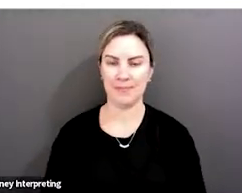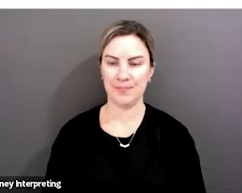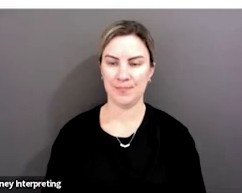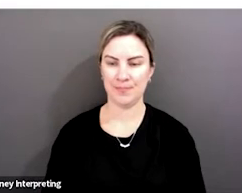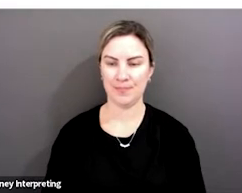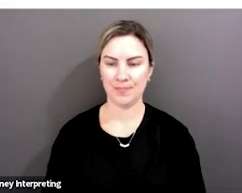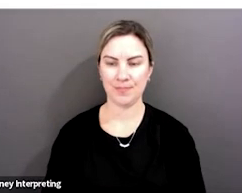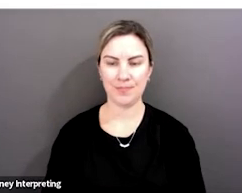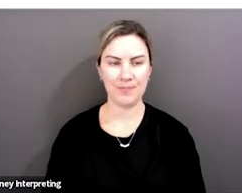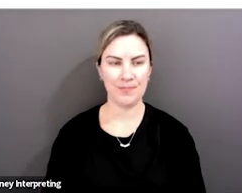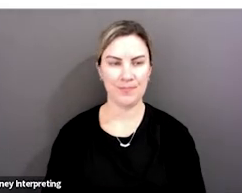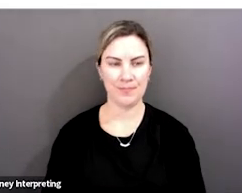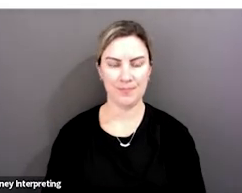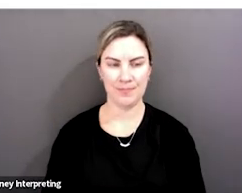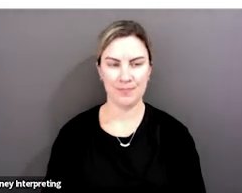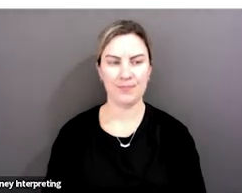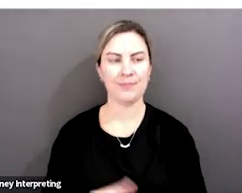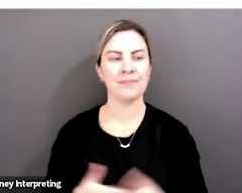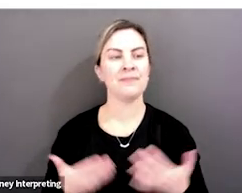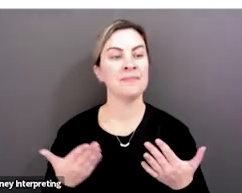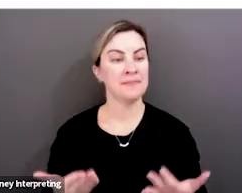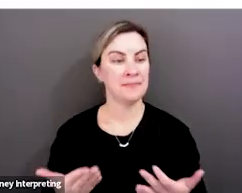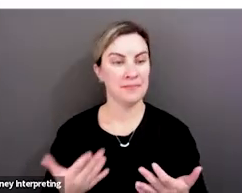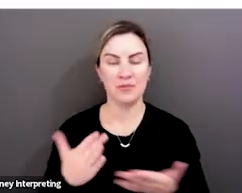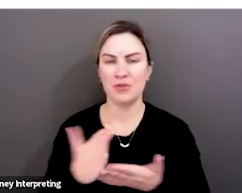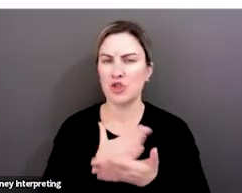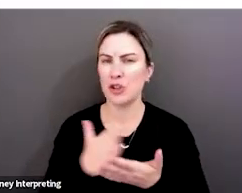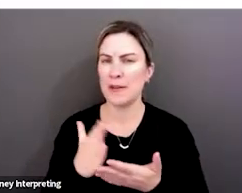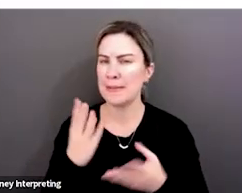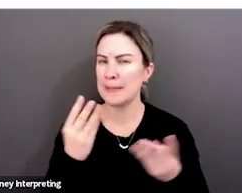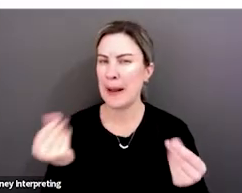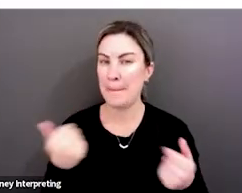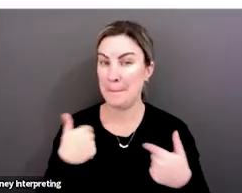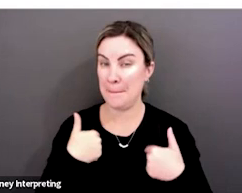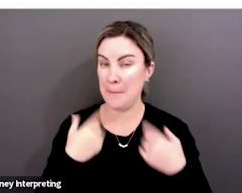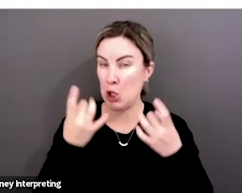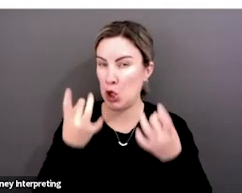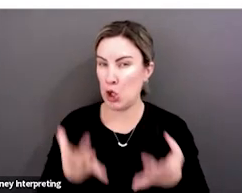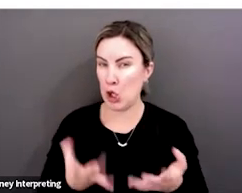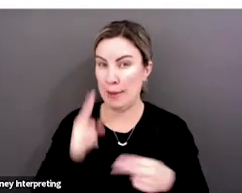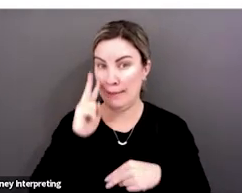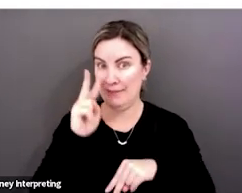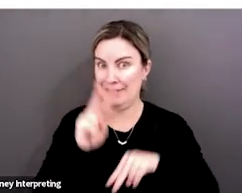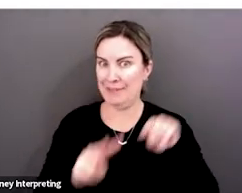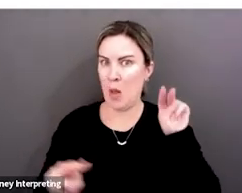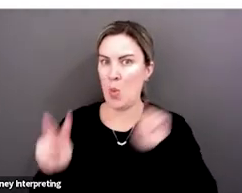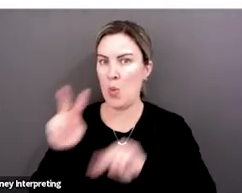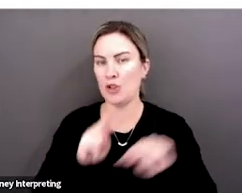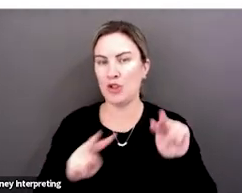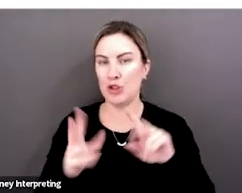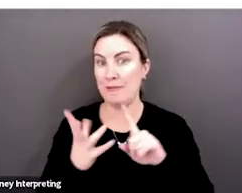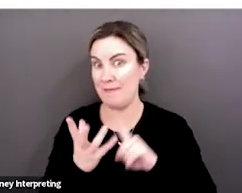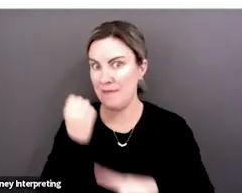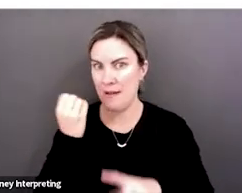my next slide now to share some of our early evaluation findings, our exciting